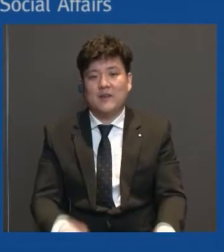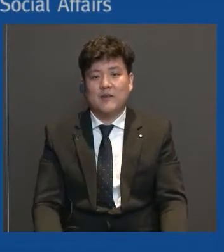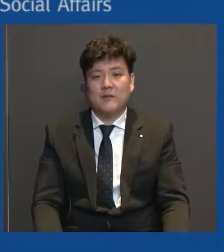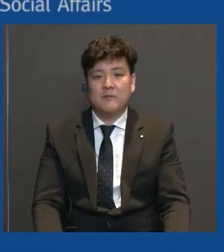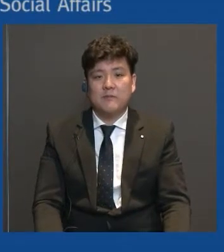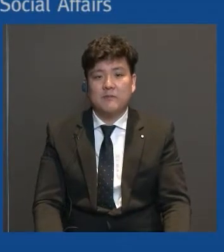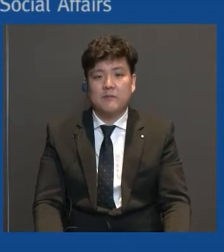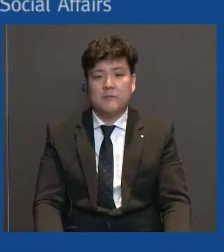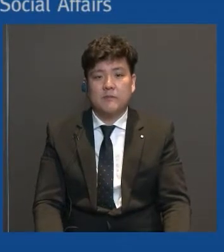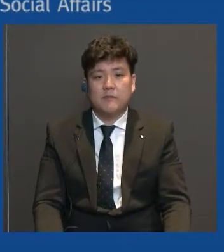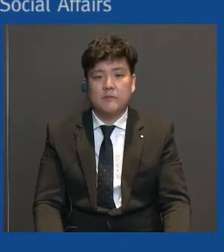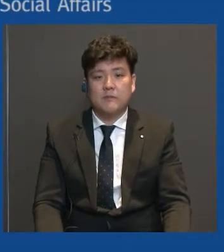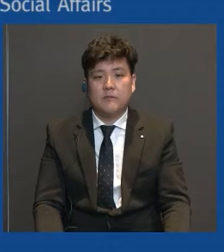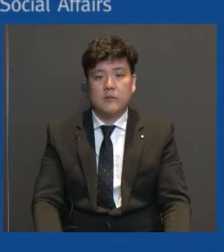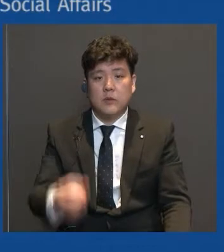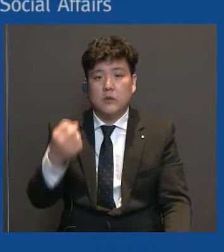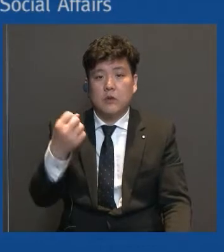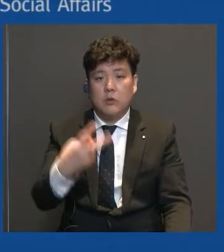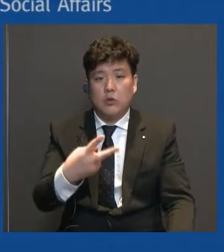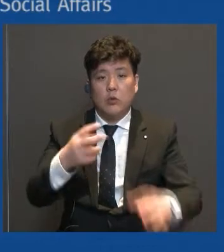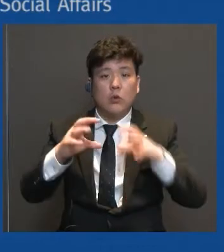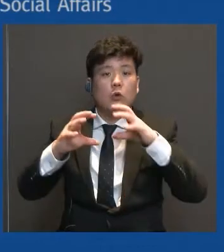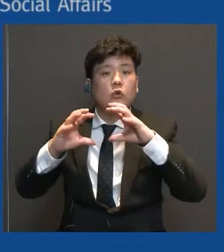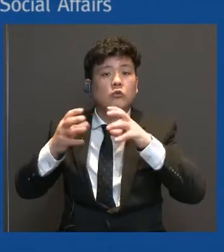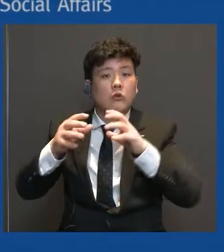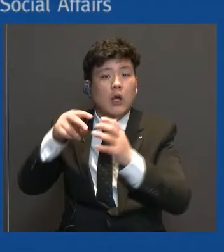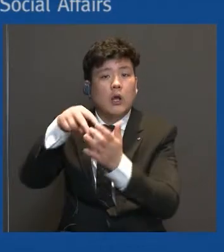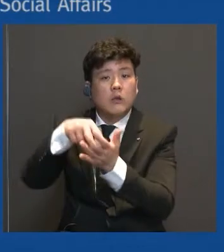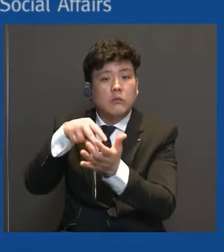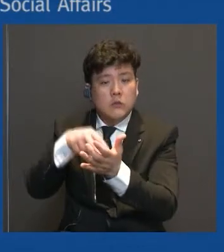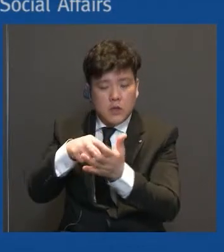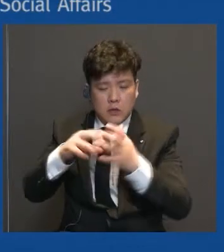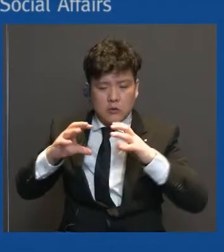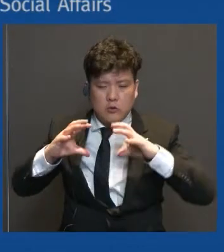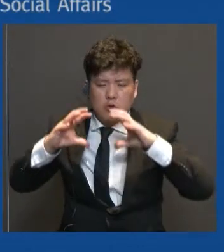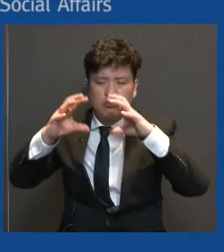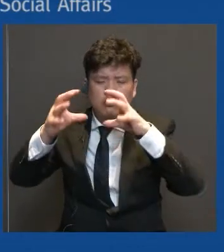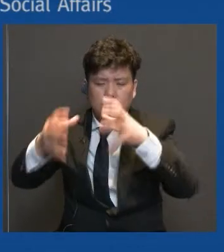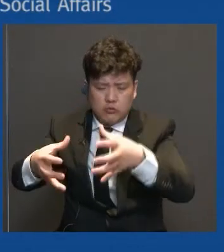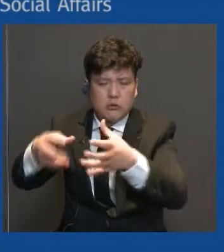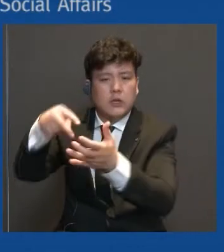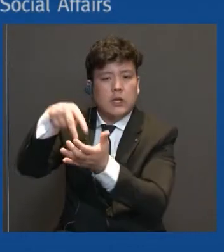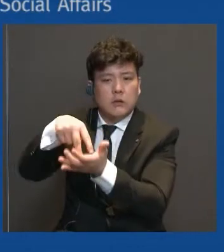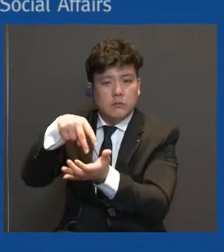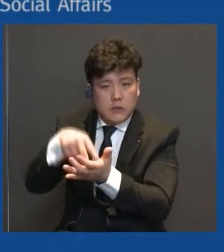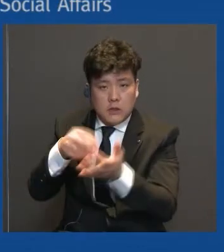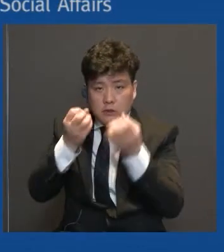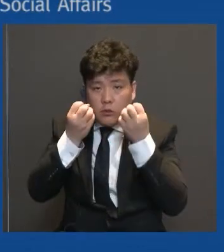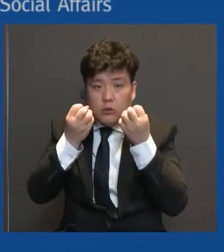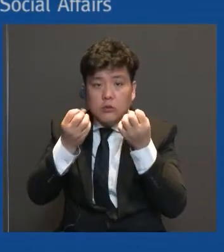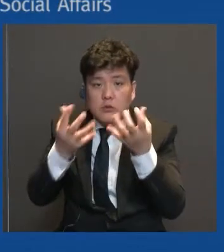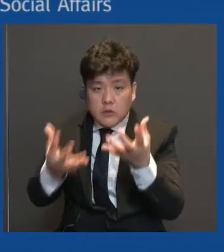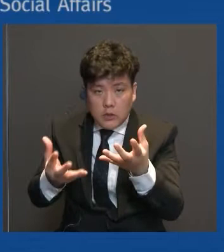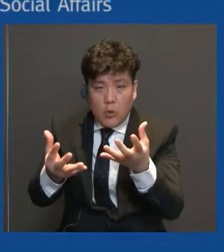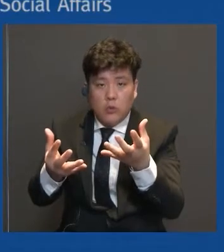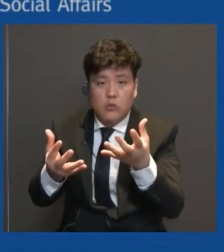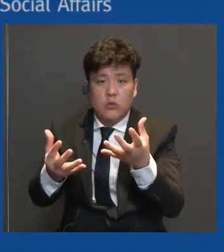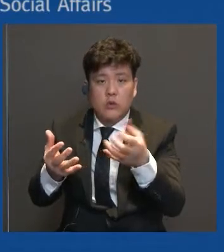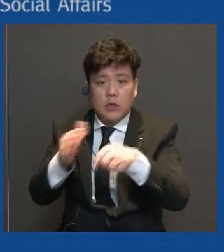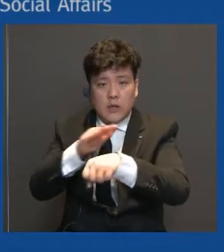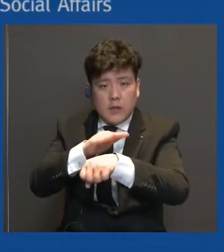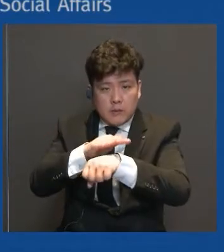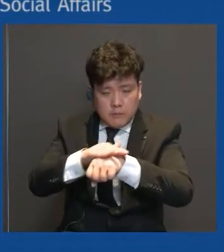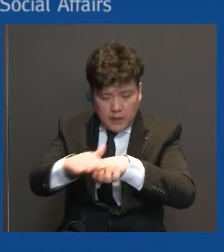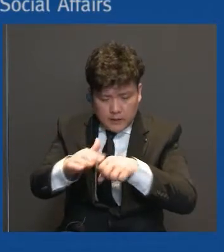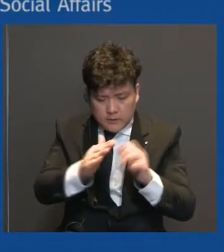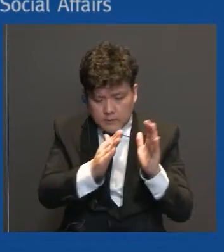Internationally and nationally, we may need to be prepared to this new trend and make sure the rights of older persons